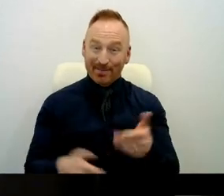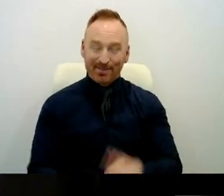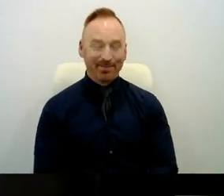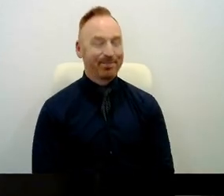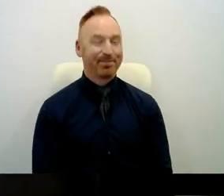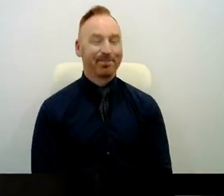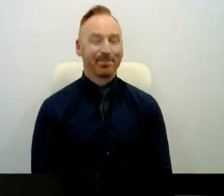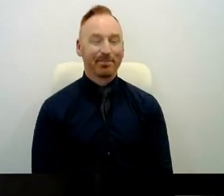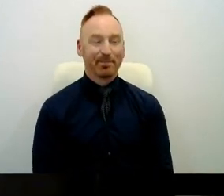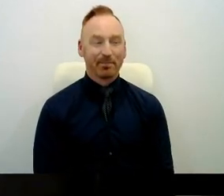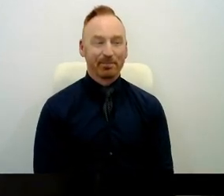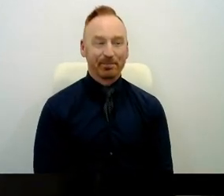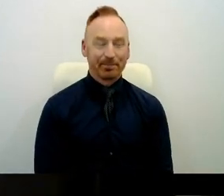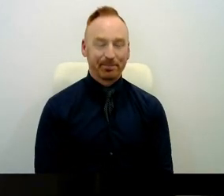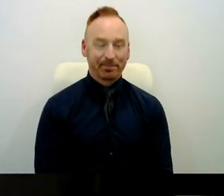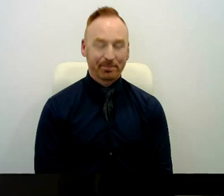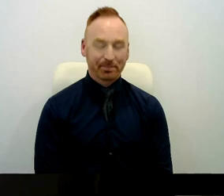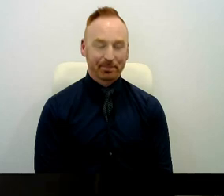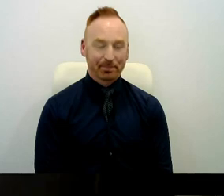welcome.